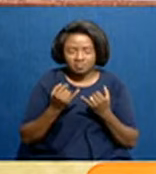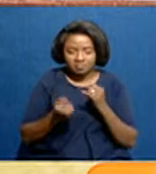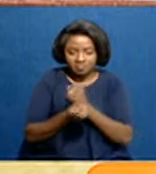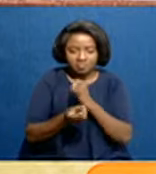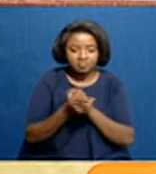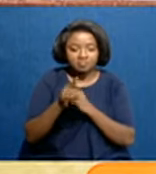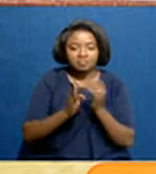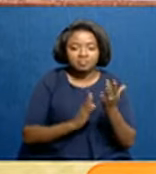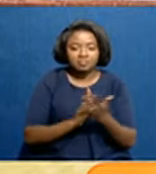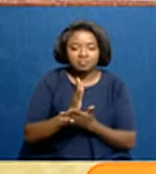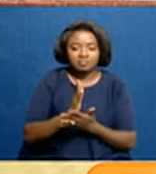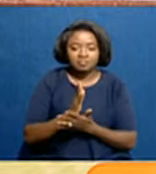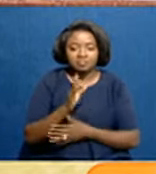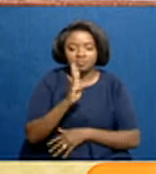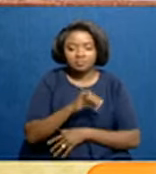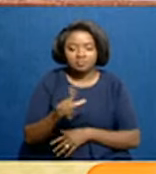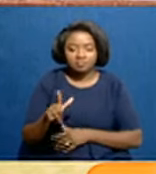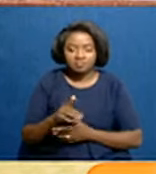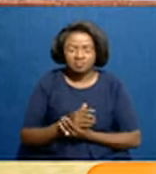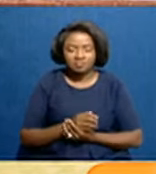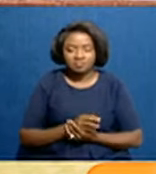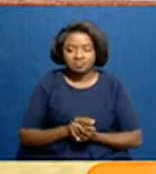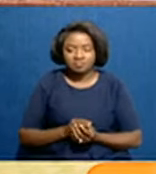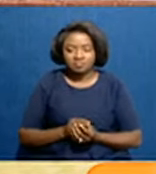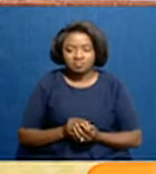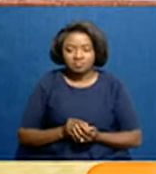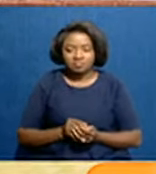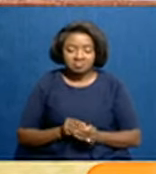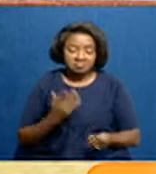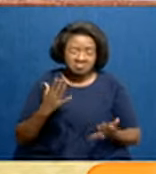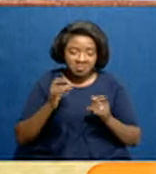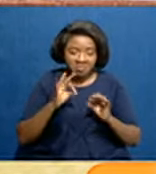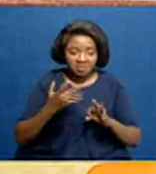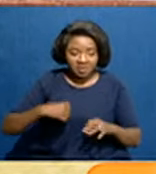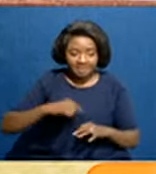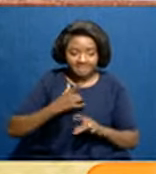So unless we go back and unless